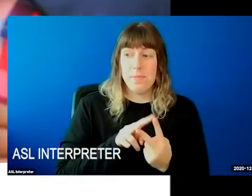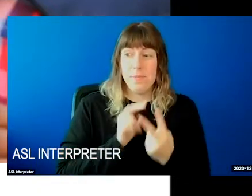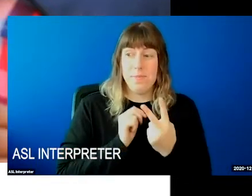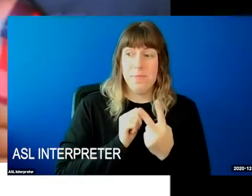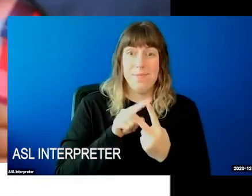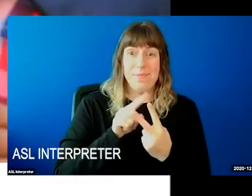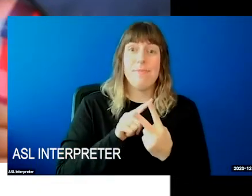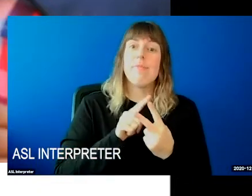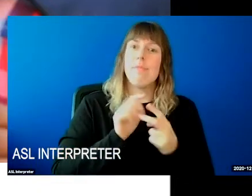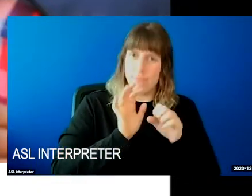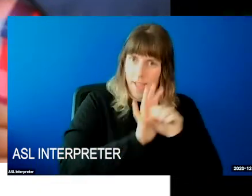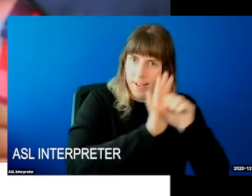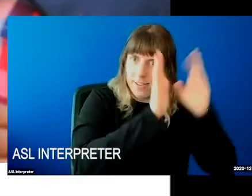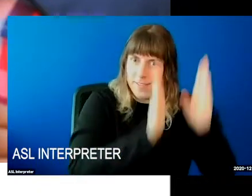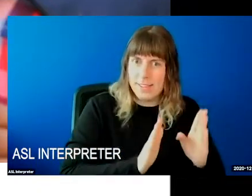an activist